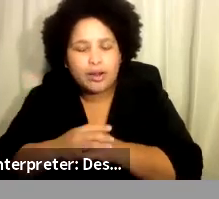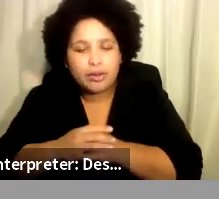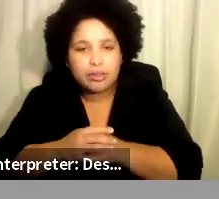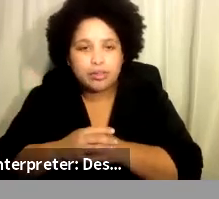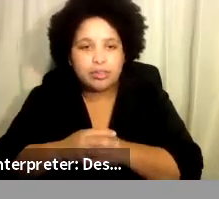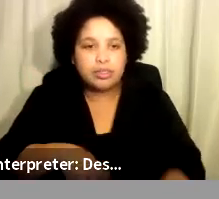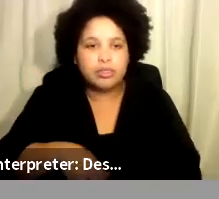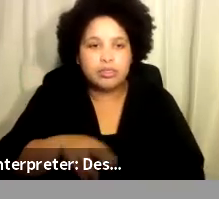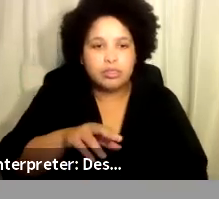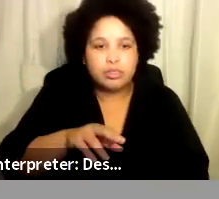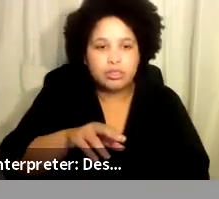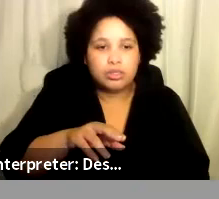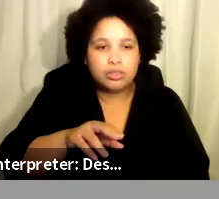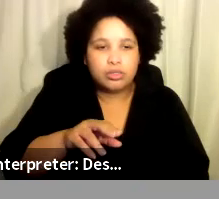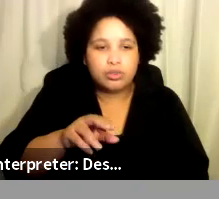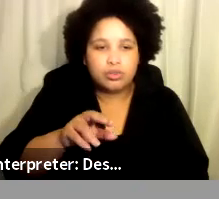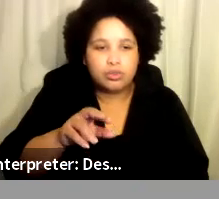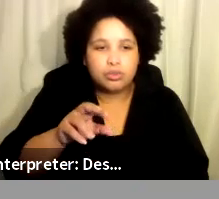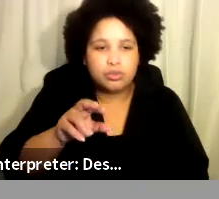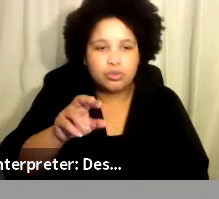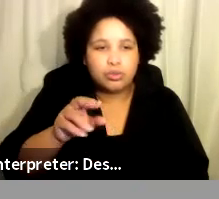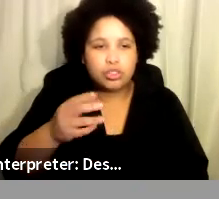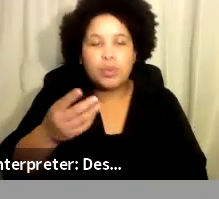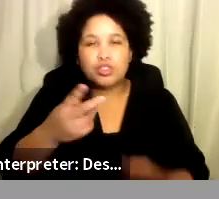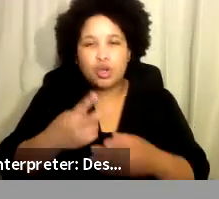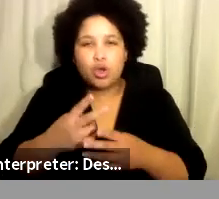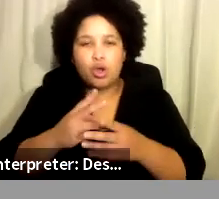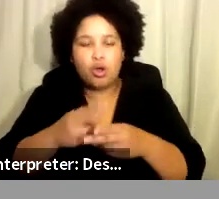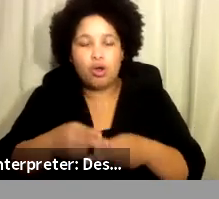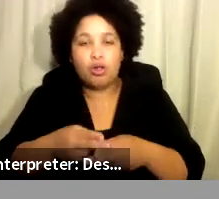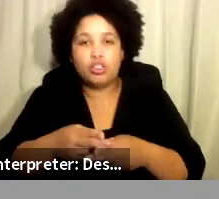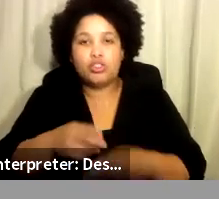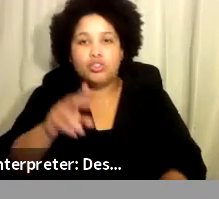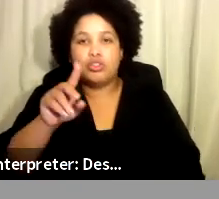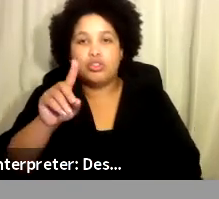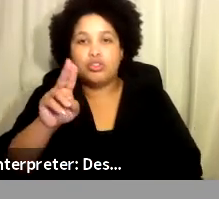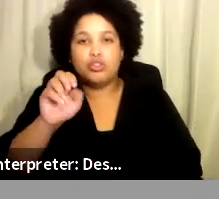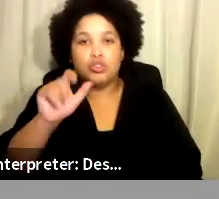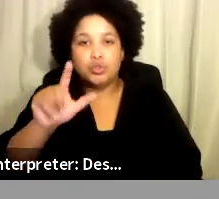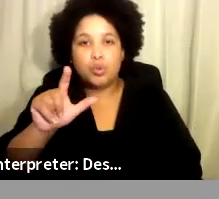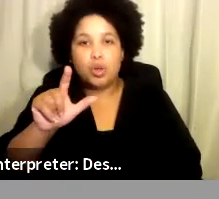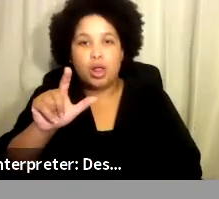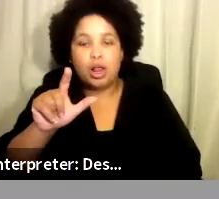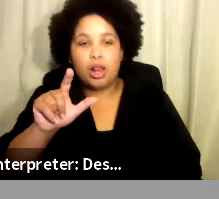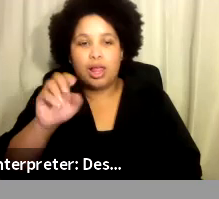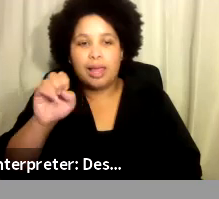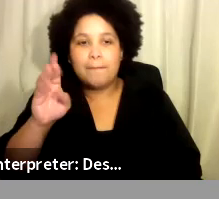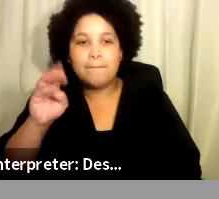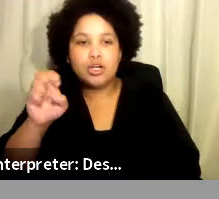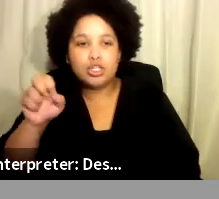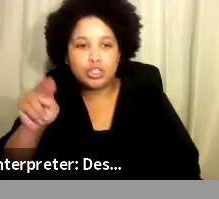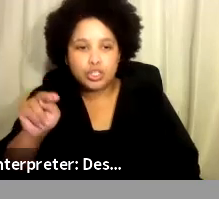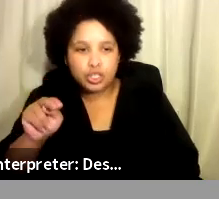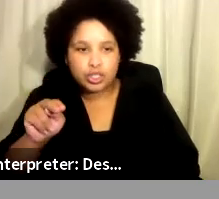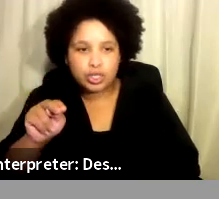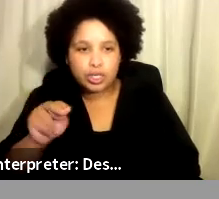Noralto is our site that has dual immersion, and Sandra, will you confirm if Madison still has it? Does